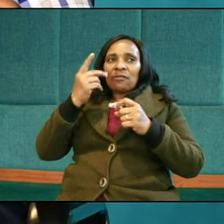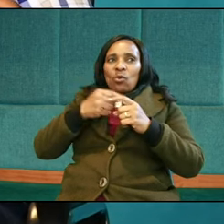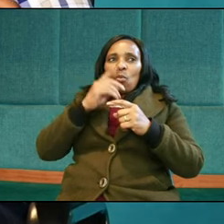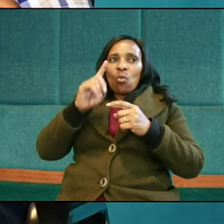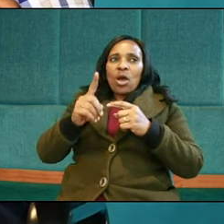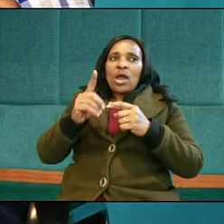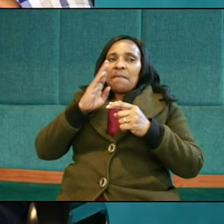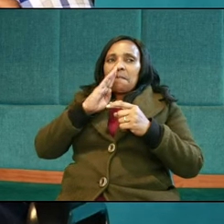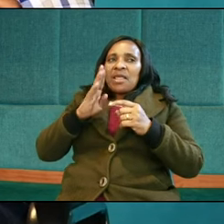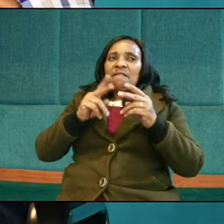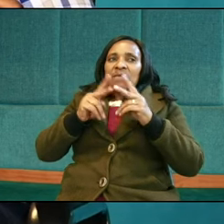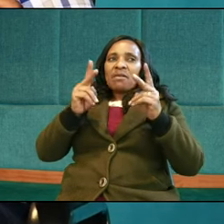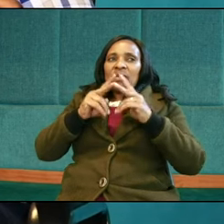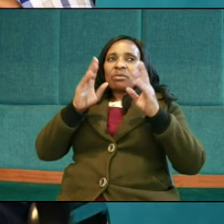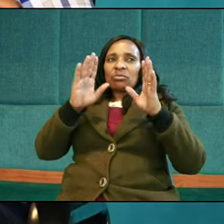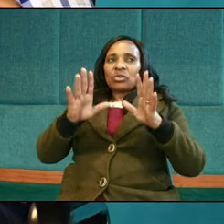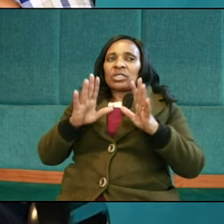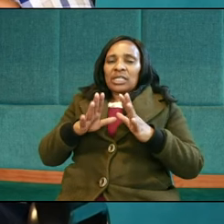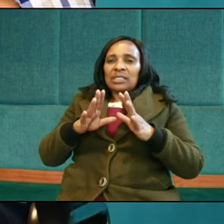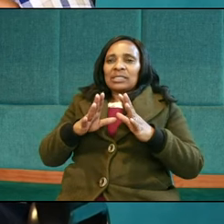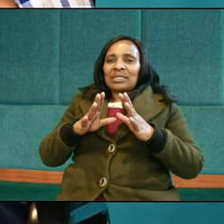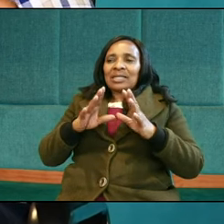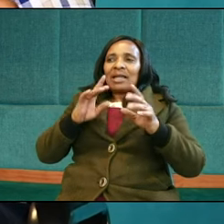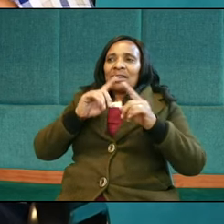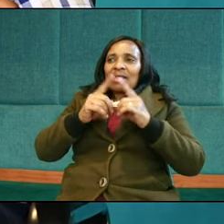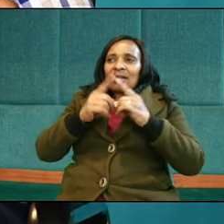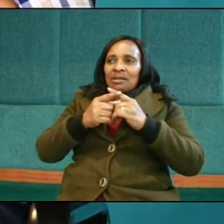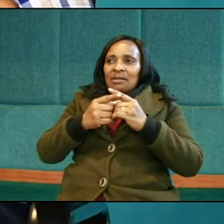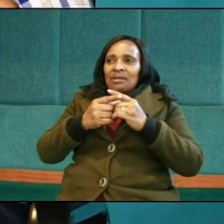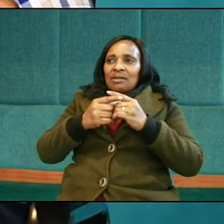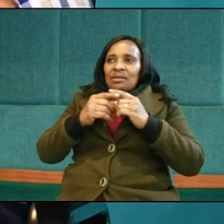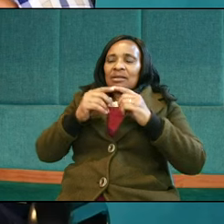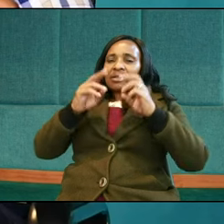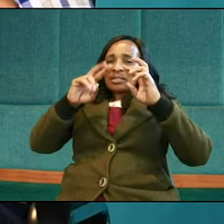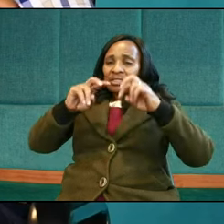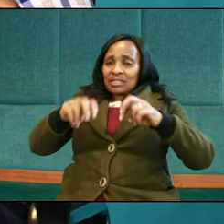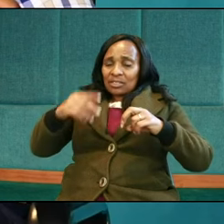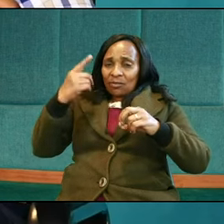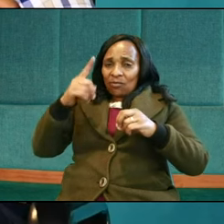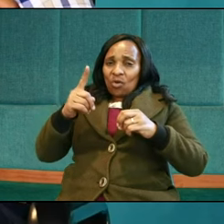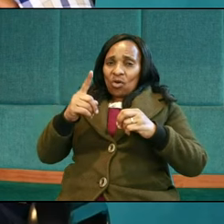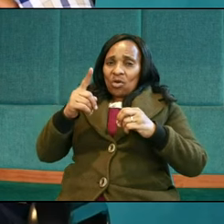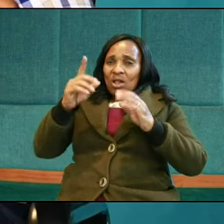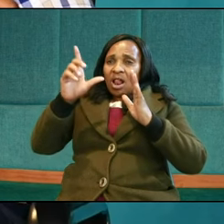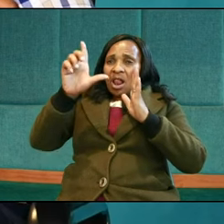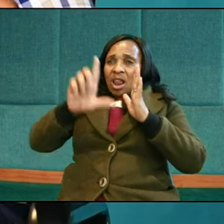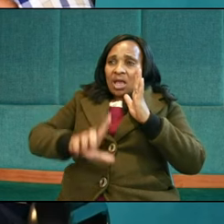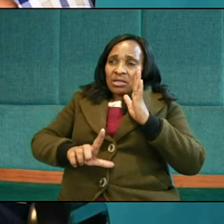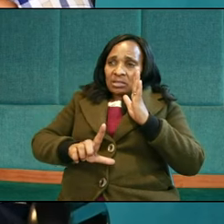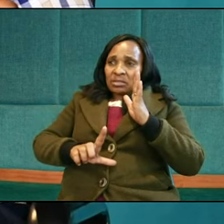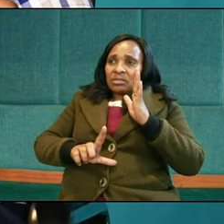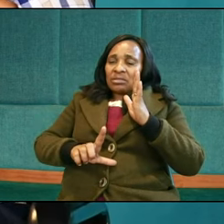most crucial and six for least crucial, mm-hmm. that